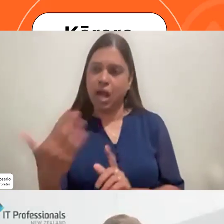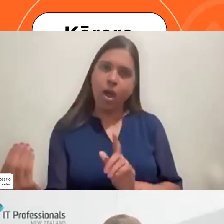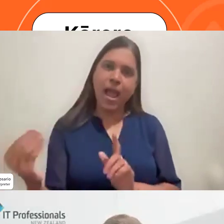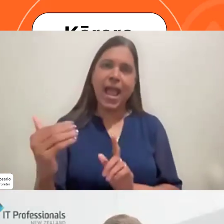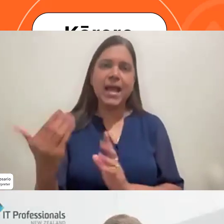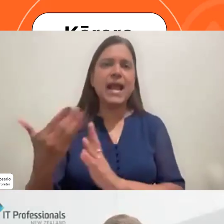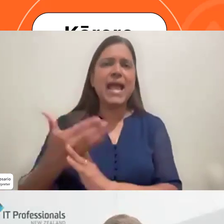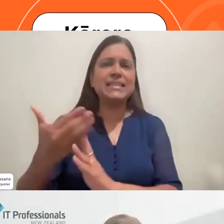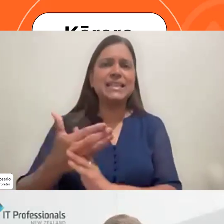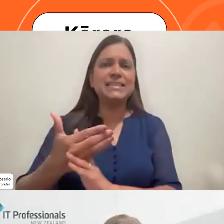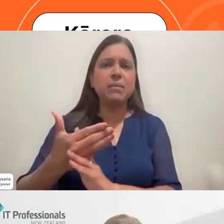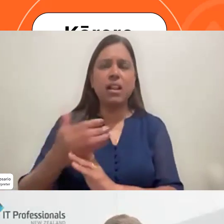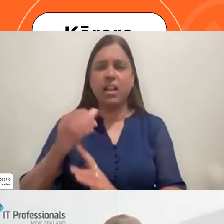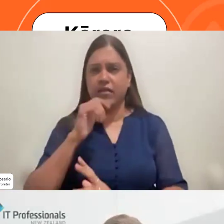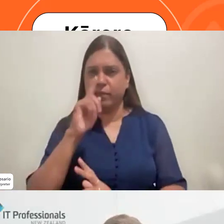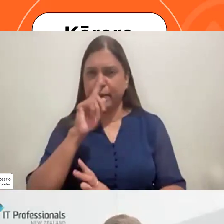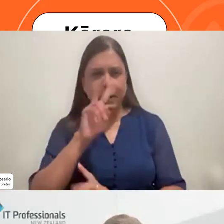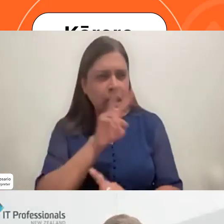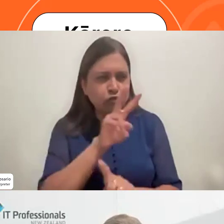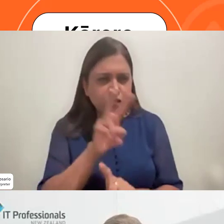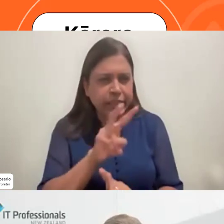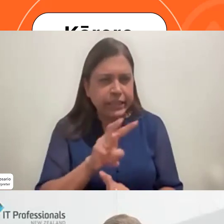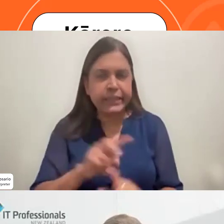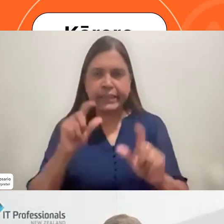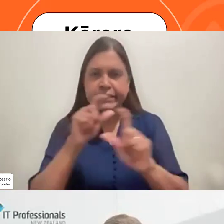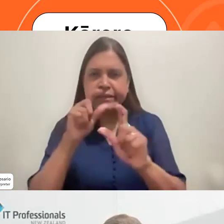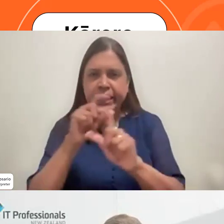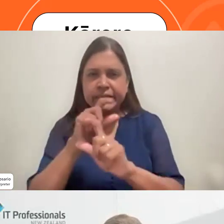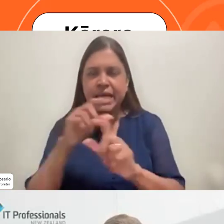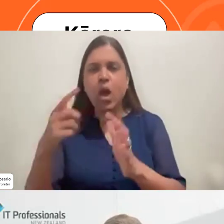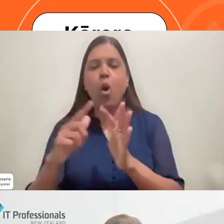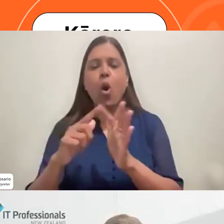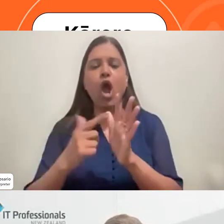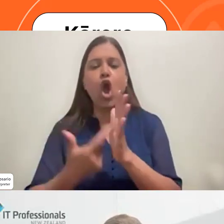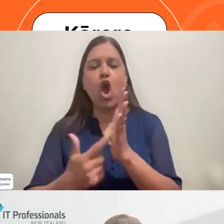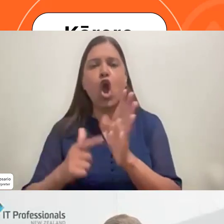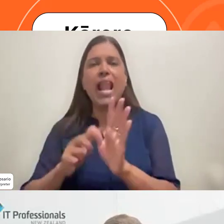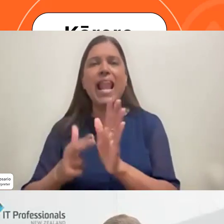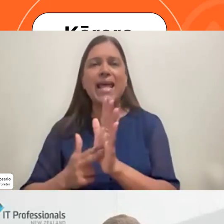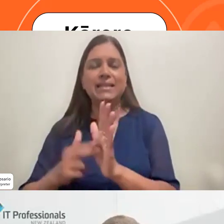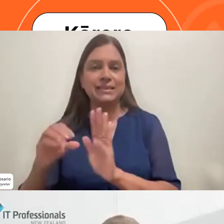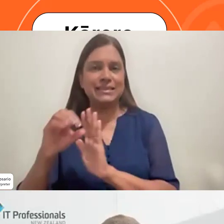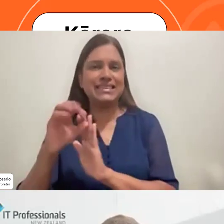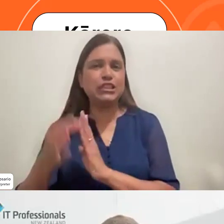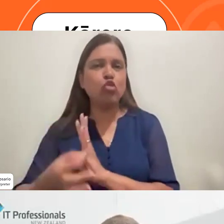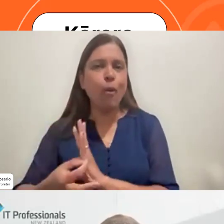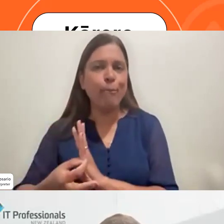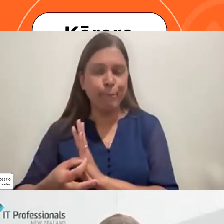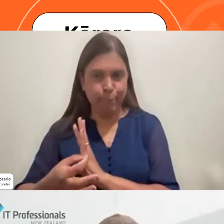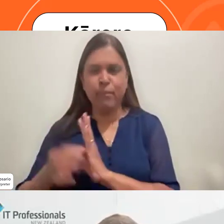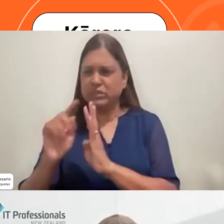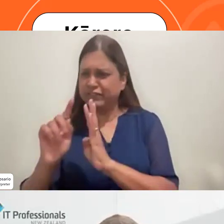with dyslexia or help with Erland syndrome. My brother's got Erland syndrome as well. So, all of